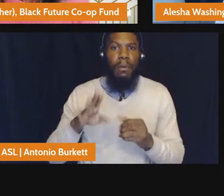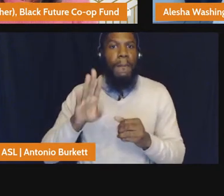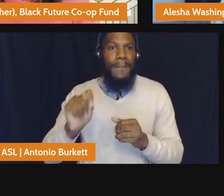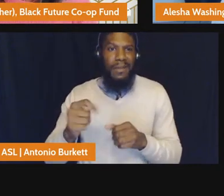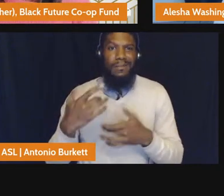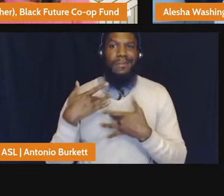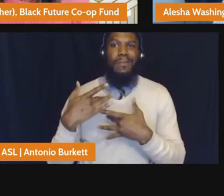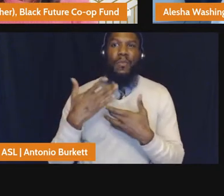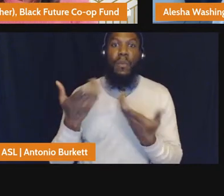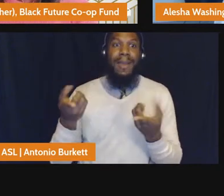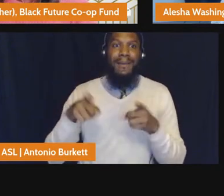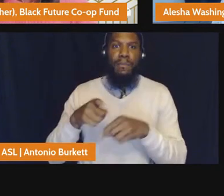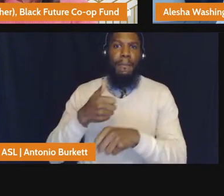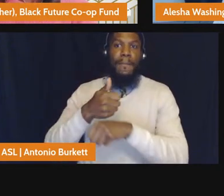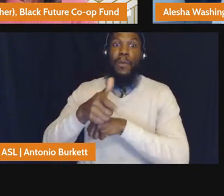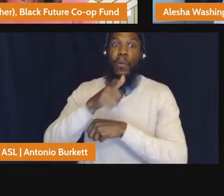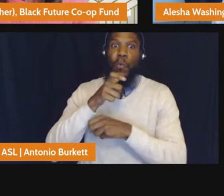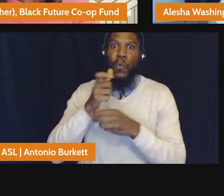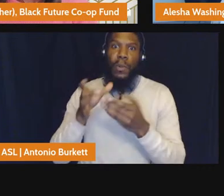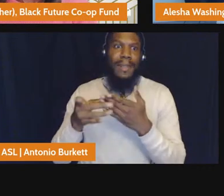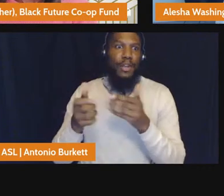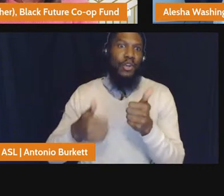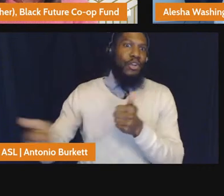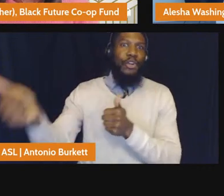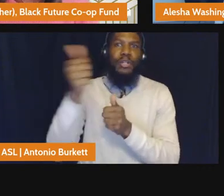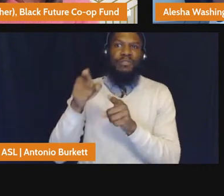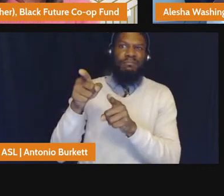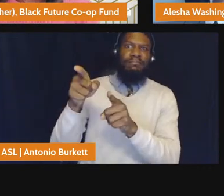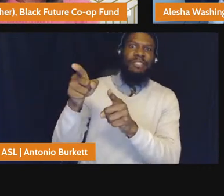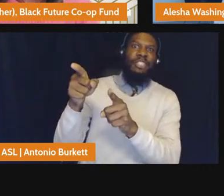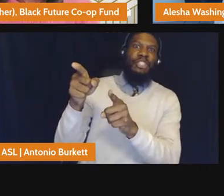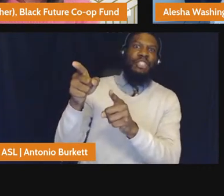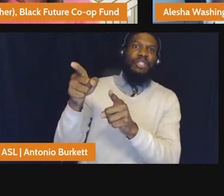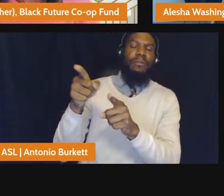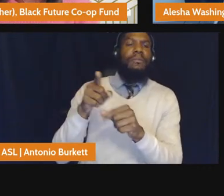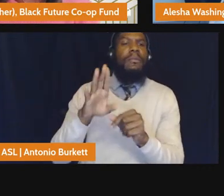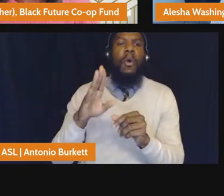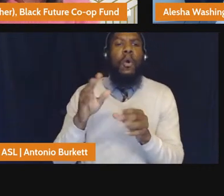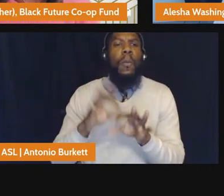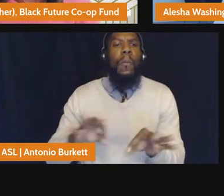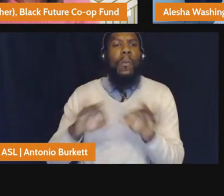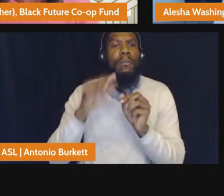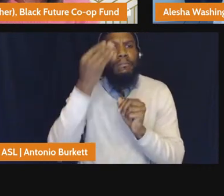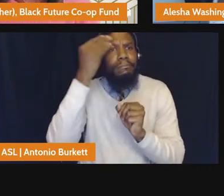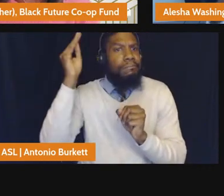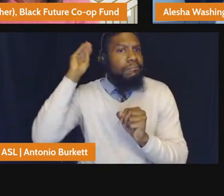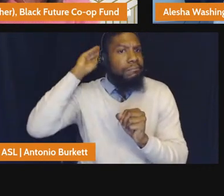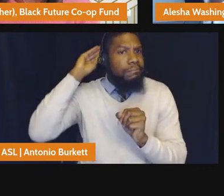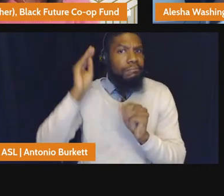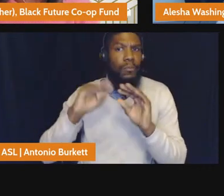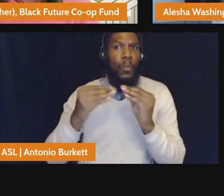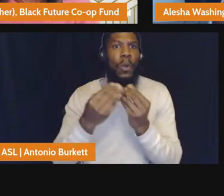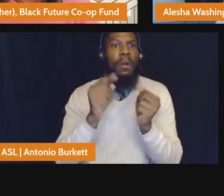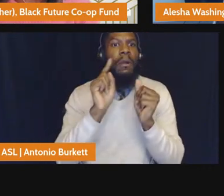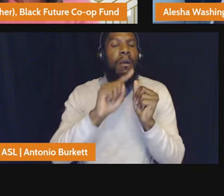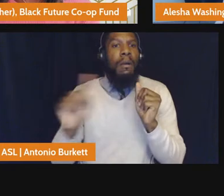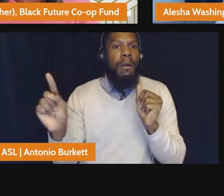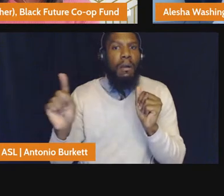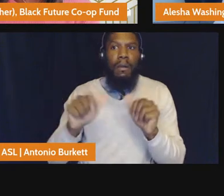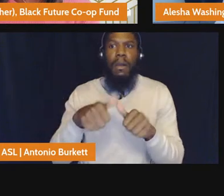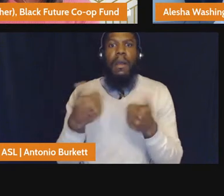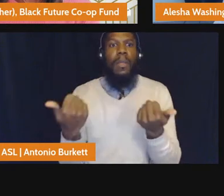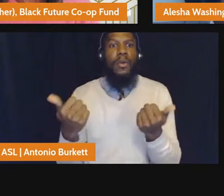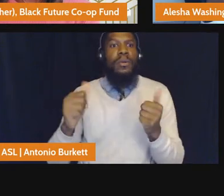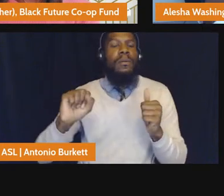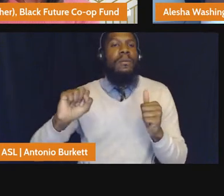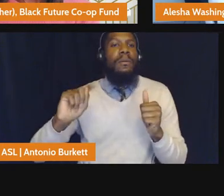those are barriers that we have to be conscious of as organizations, as governing body of these organizations, as other stakeholders in the